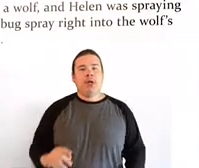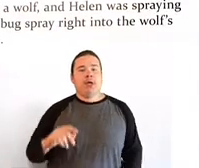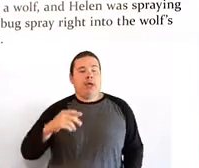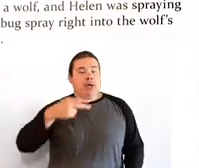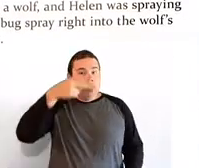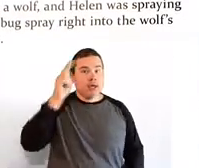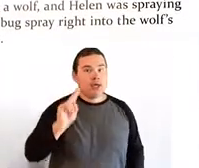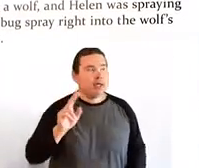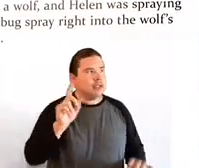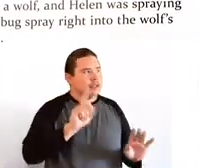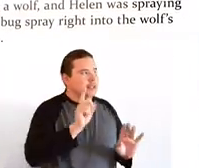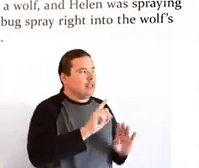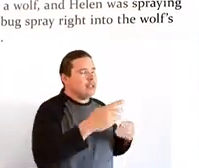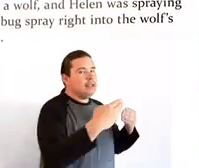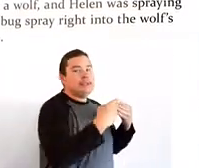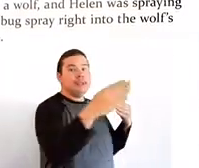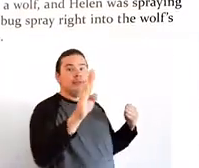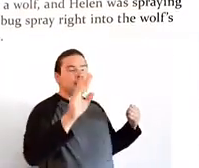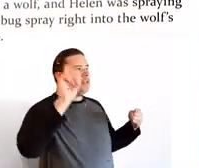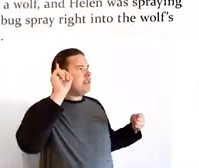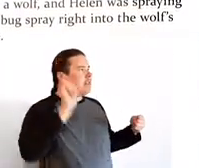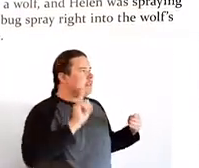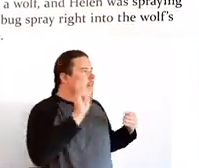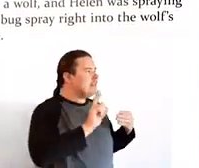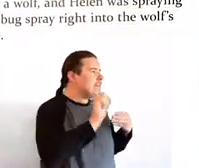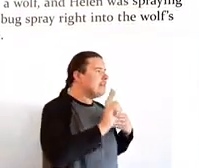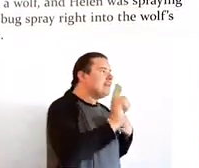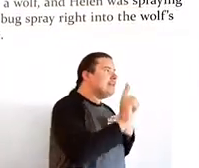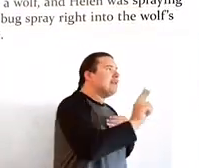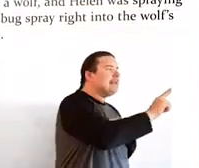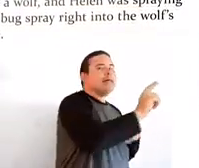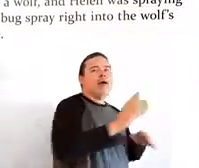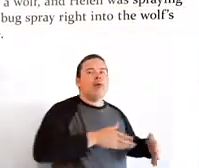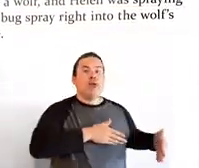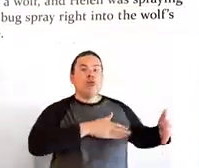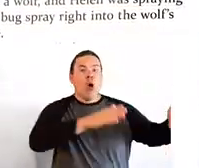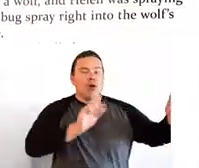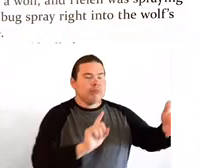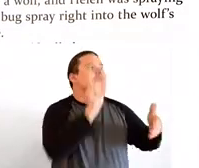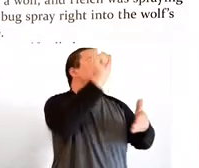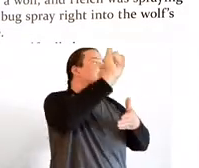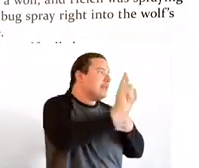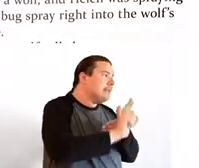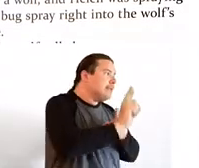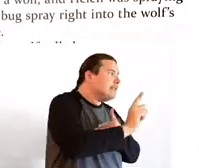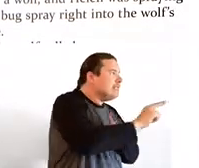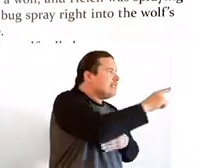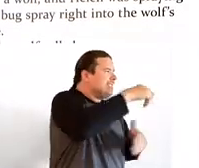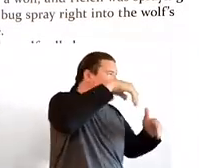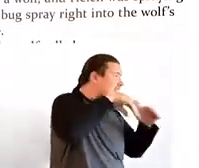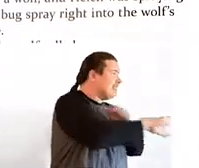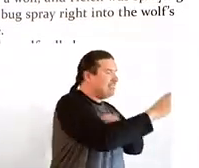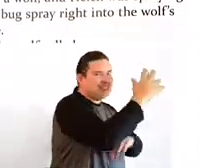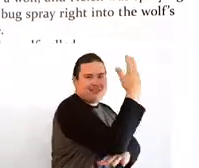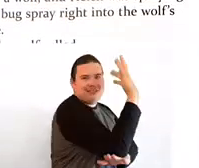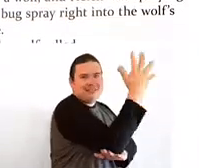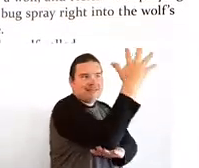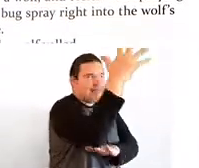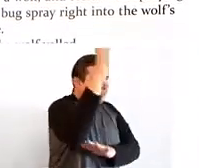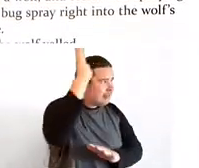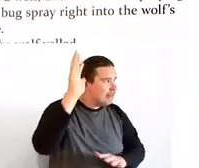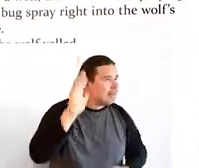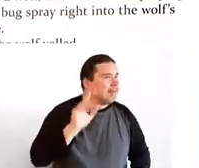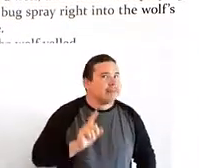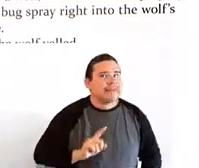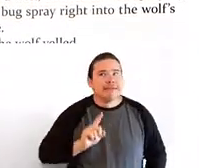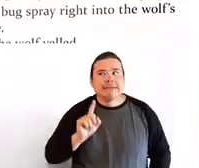Then Helen ran across the street and into the woods, spraying the bug spray in front of her. She came to